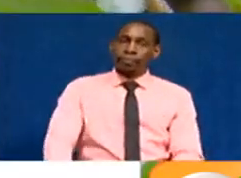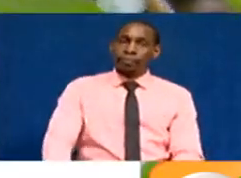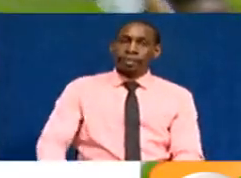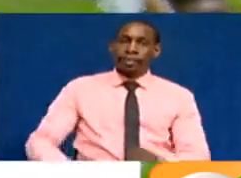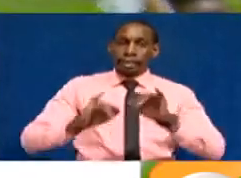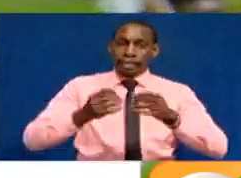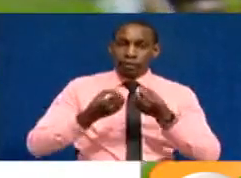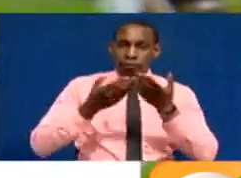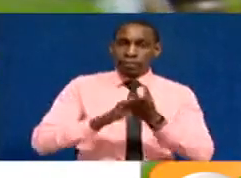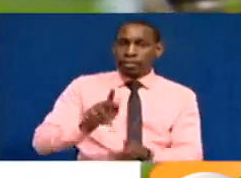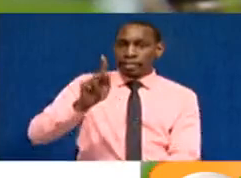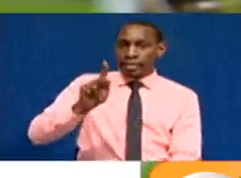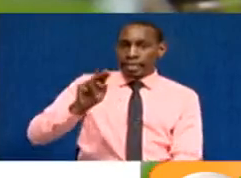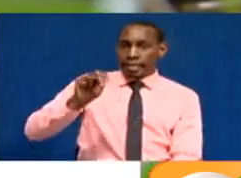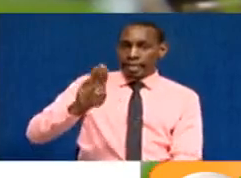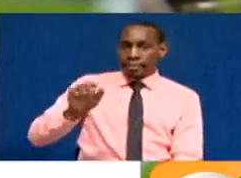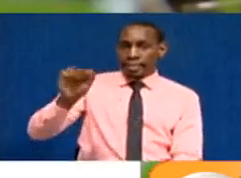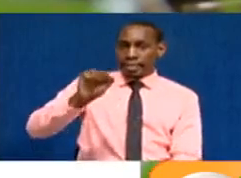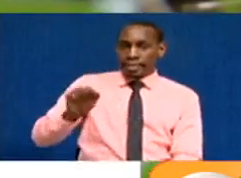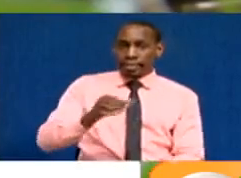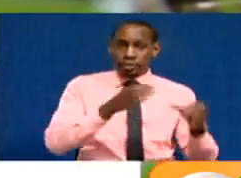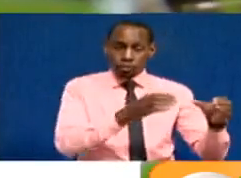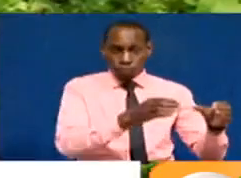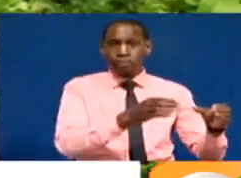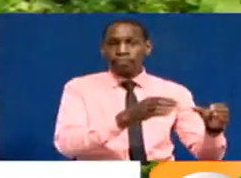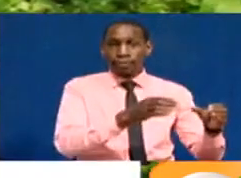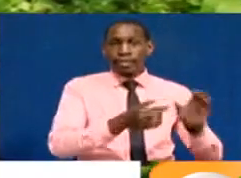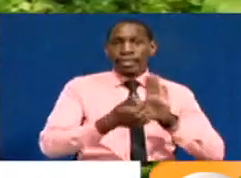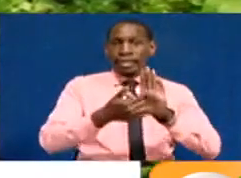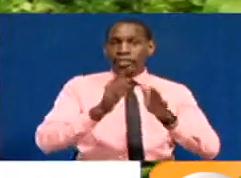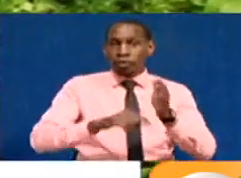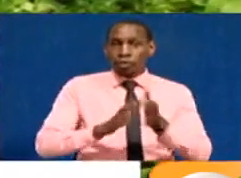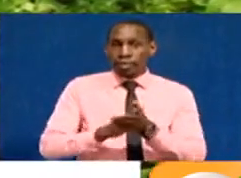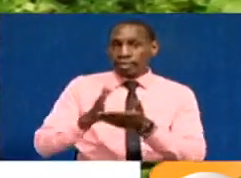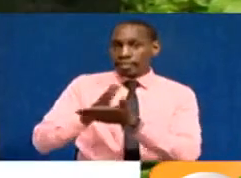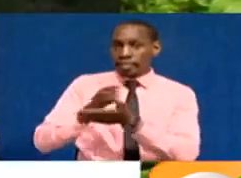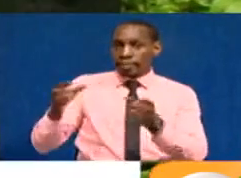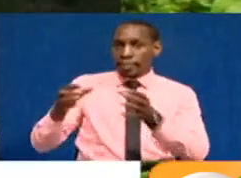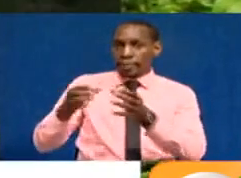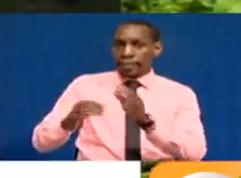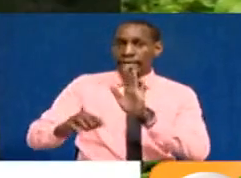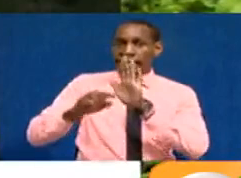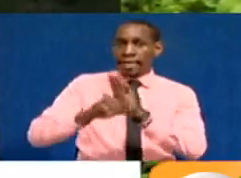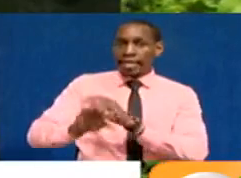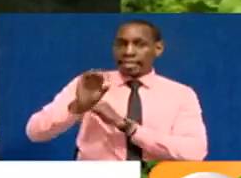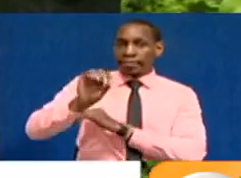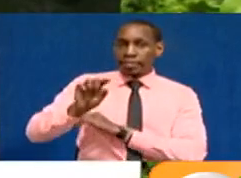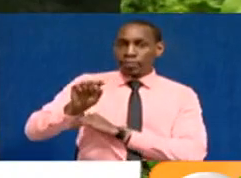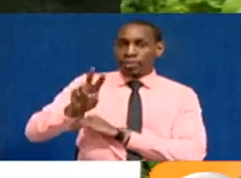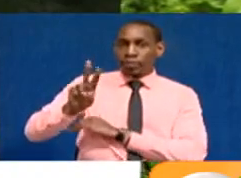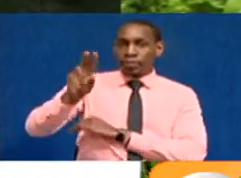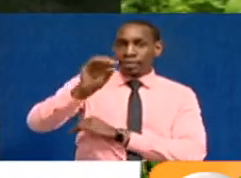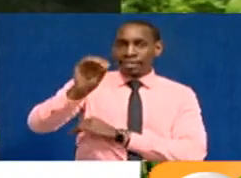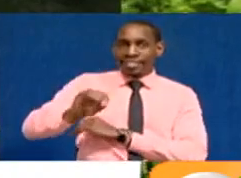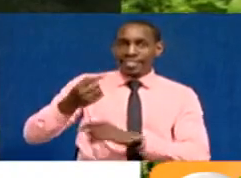Latest data from the Kenya National Bureau of Statistics, KNBS, indicates the sector contracted to negative 0.2%